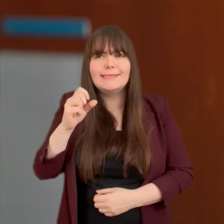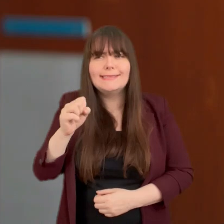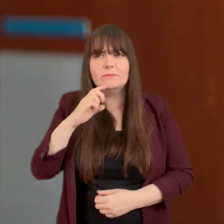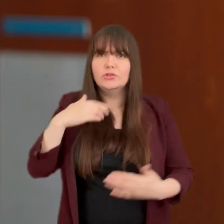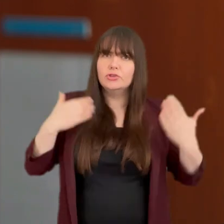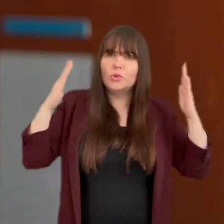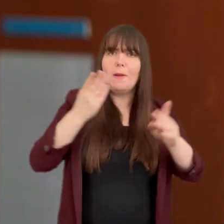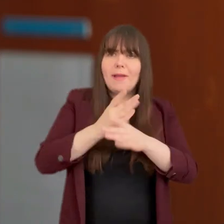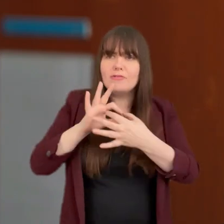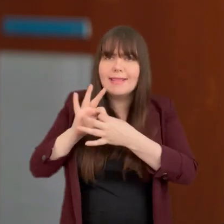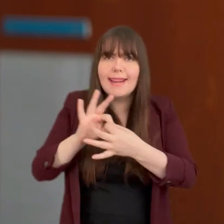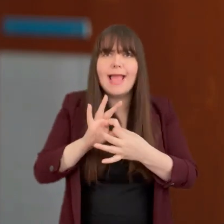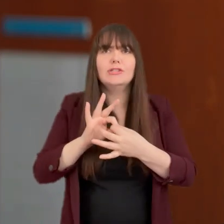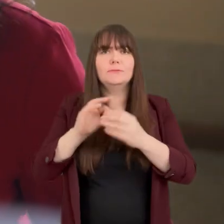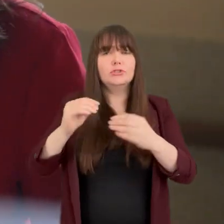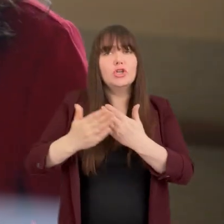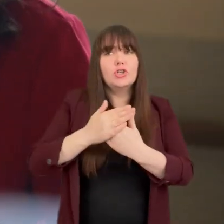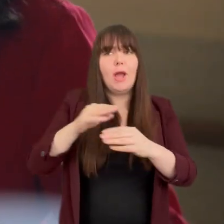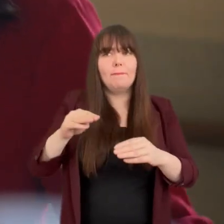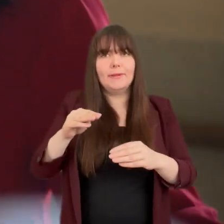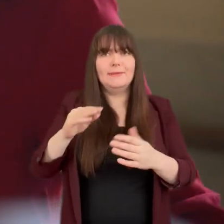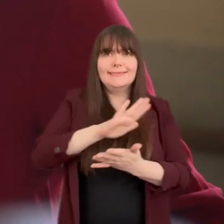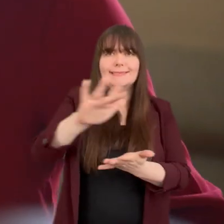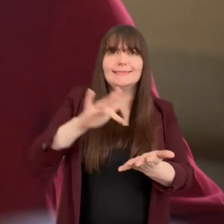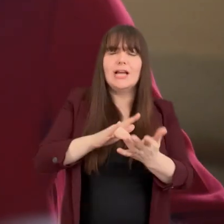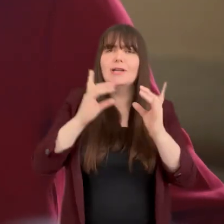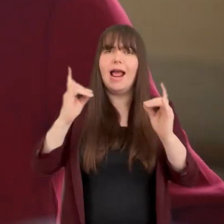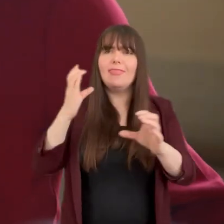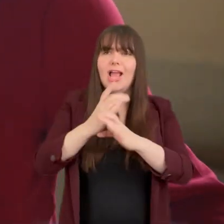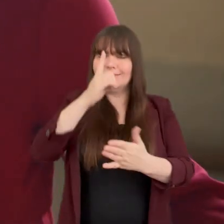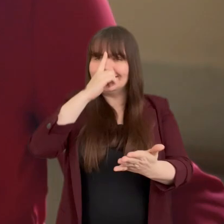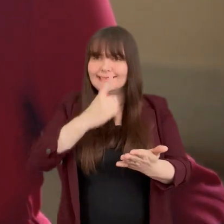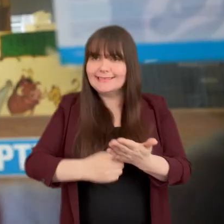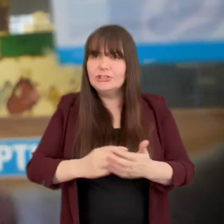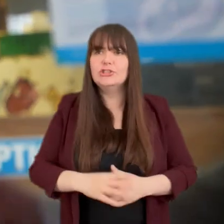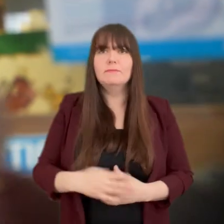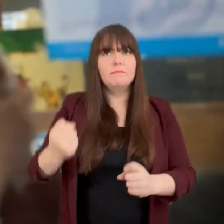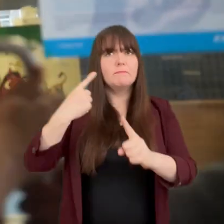other populations with rare disease. We're demonstrating that parental liaison and putting young people